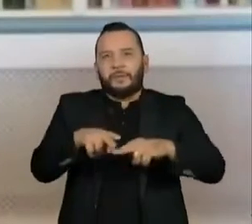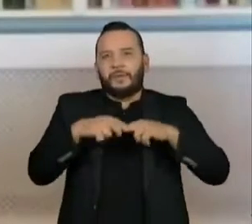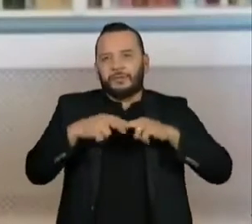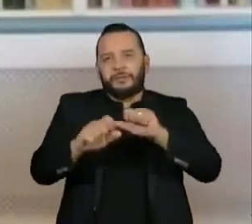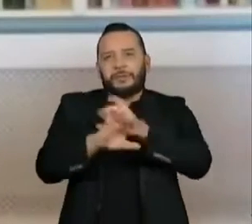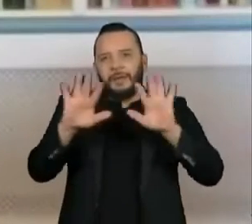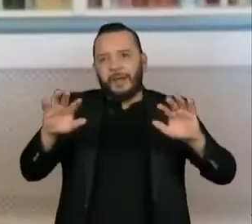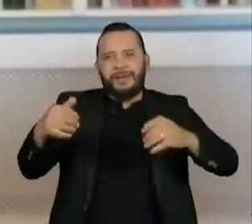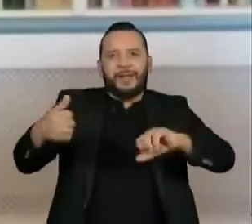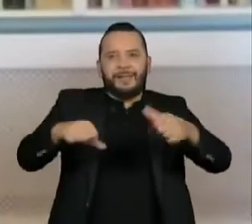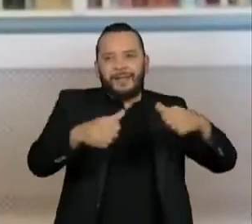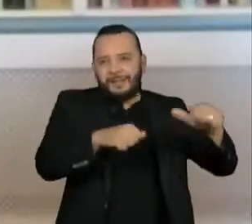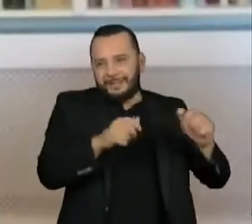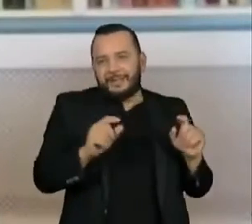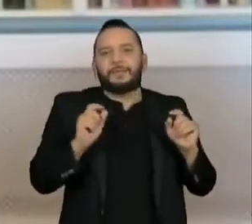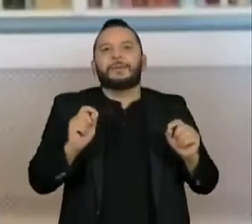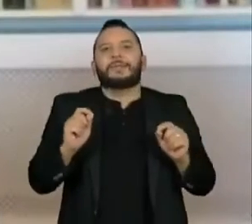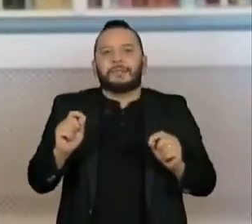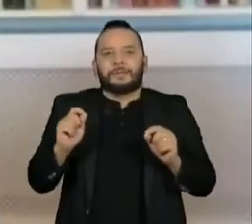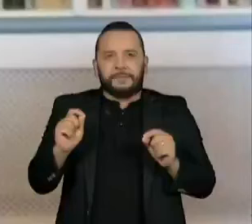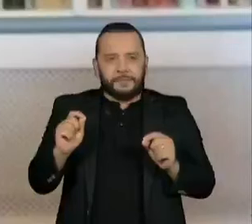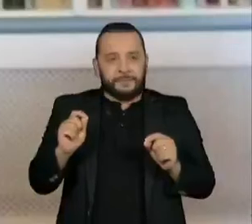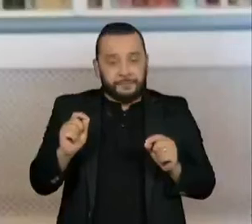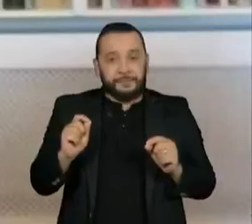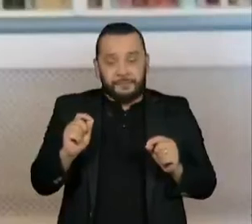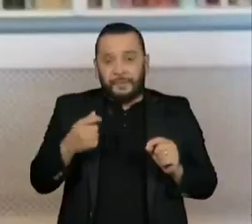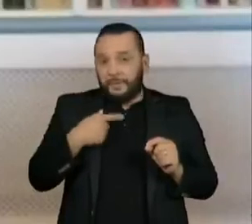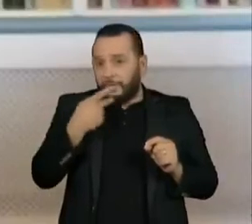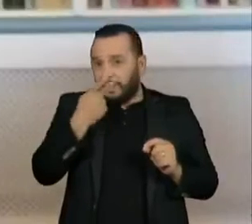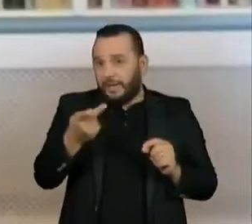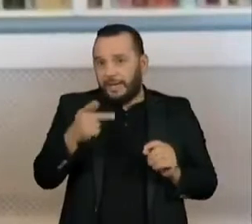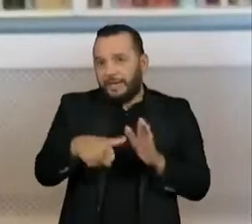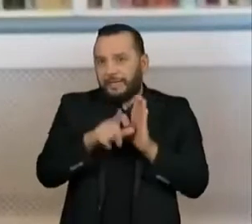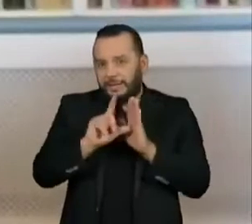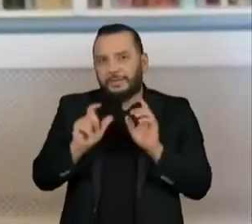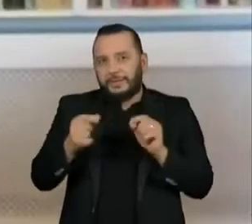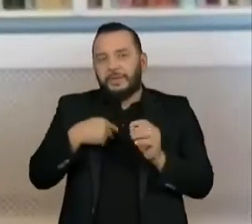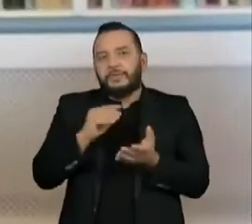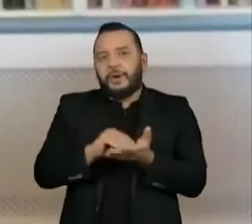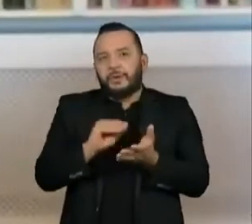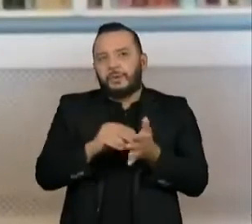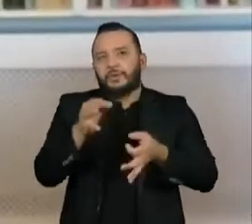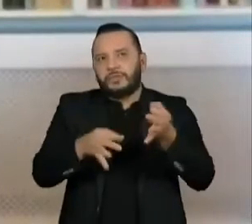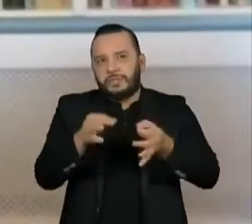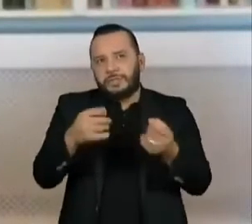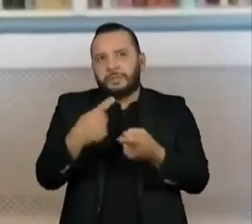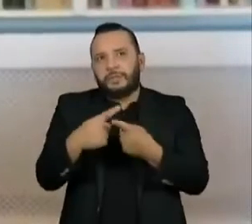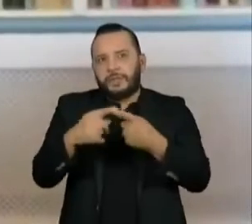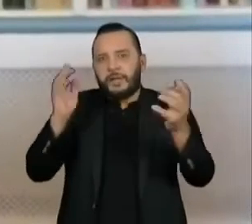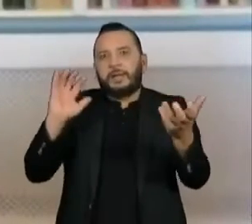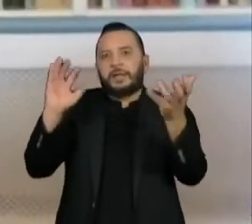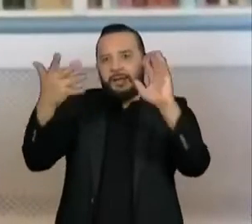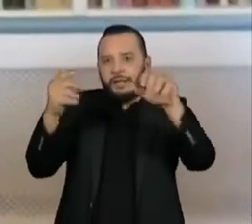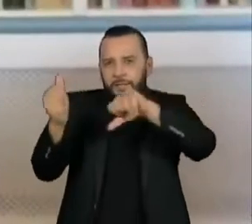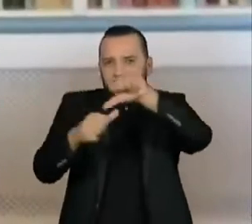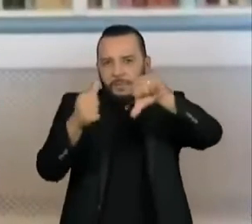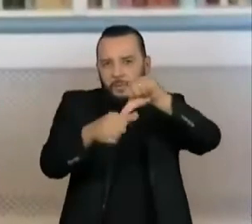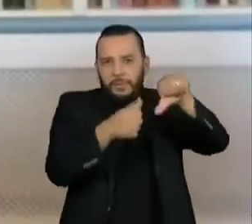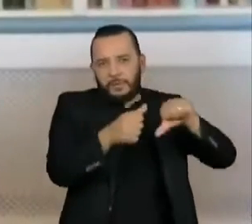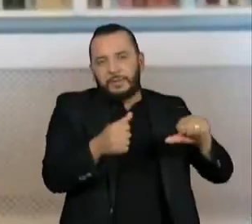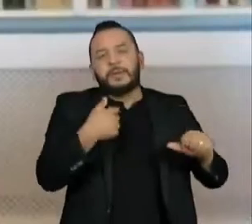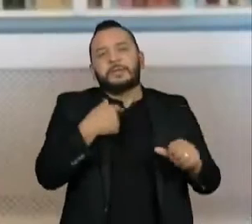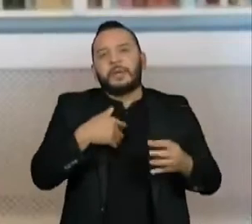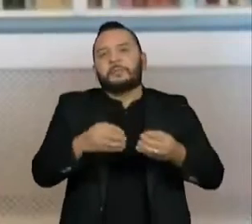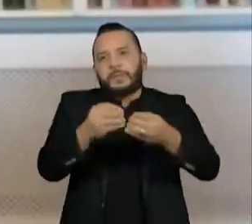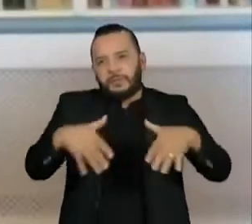é muito claro quando você olhar para isso. As I mentioned, the first injustice is that climate change affects